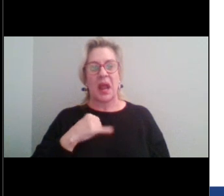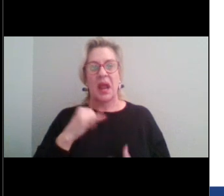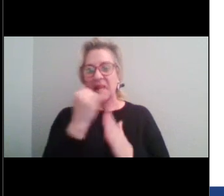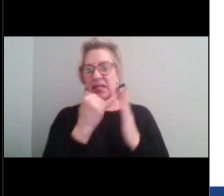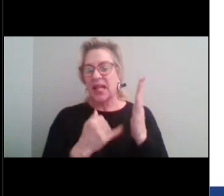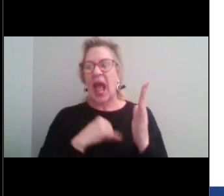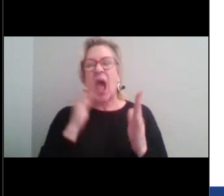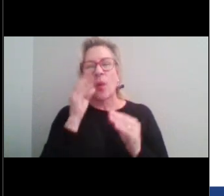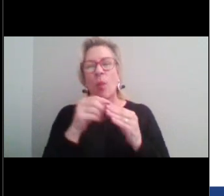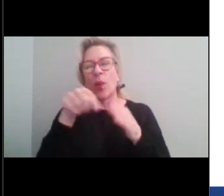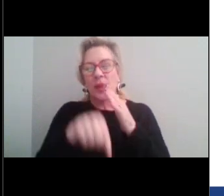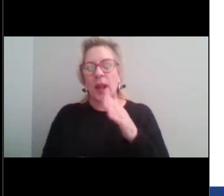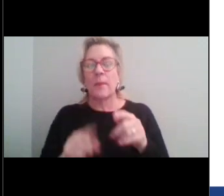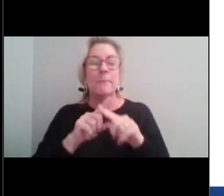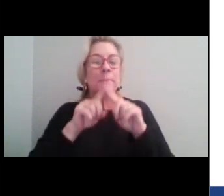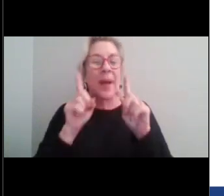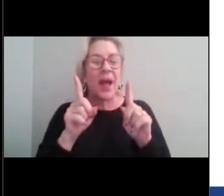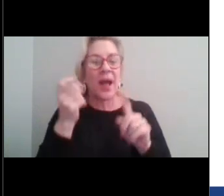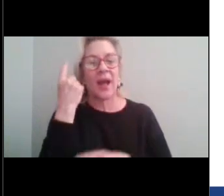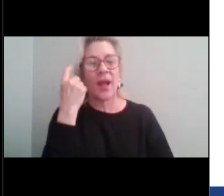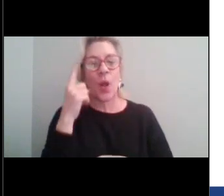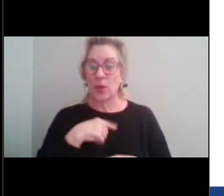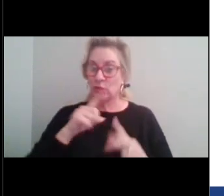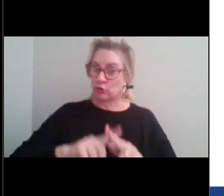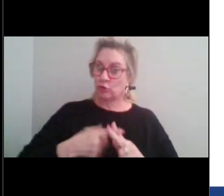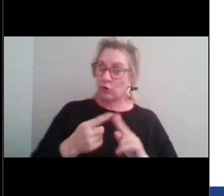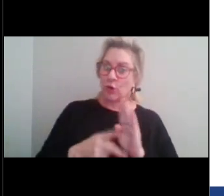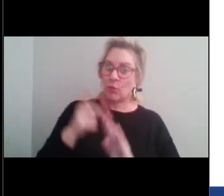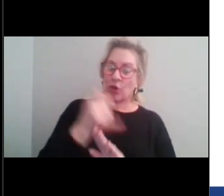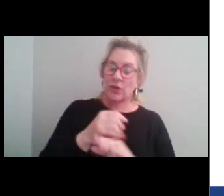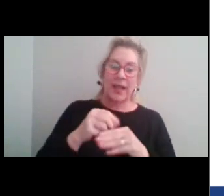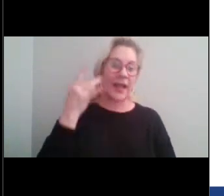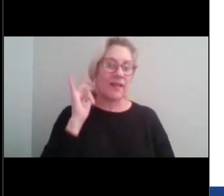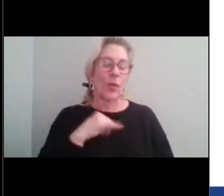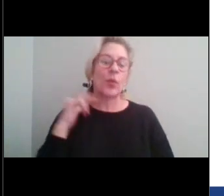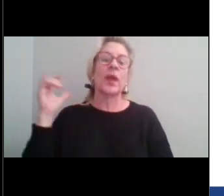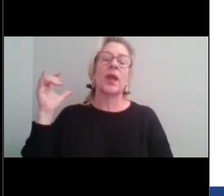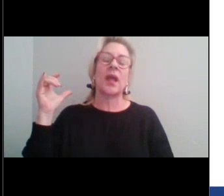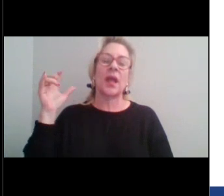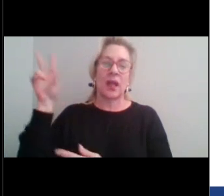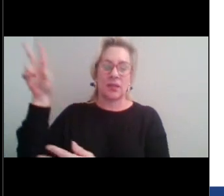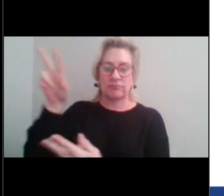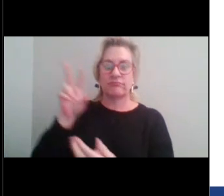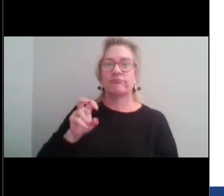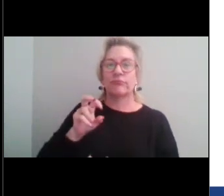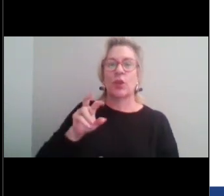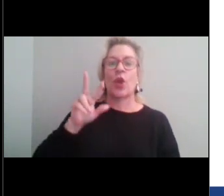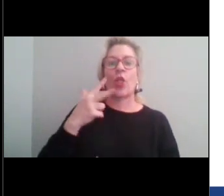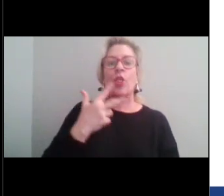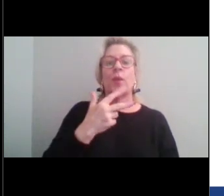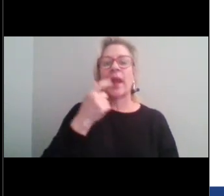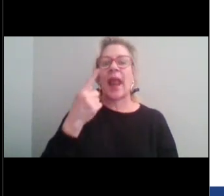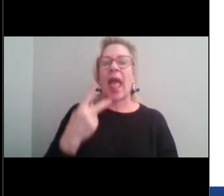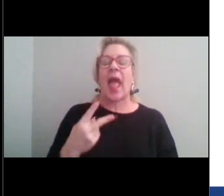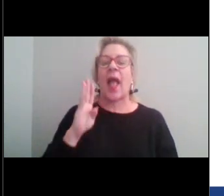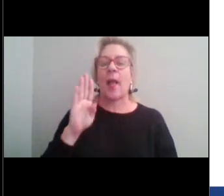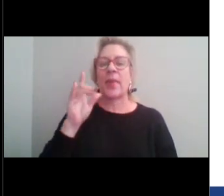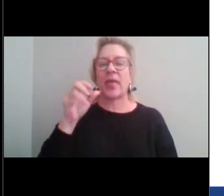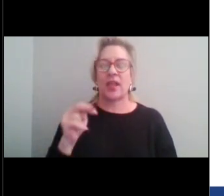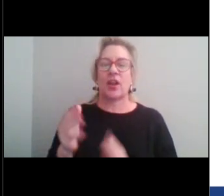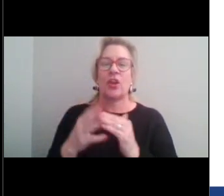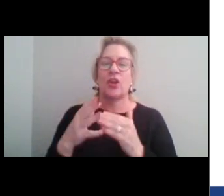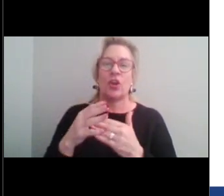but when we started this project in California, we received federal funding from the government, about $3.5 billion back in 2008